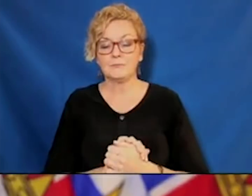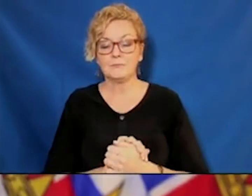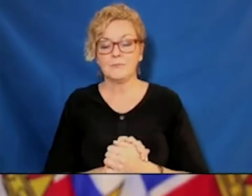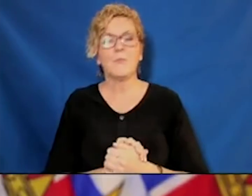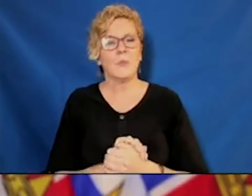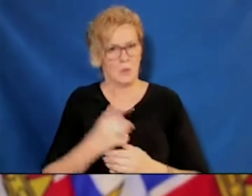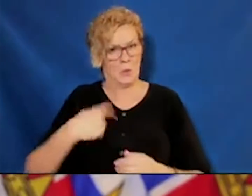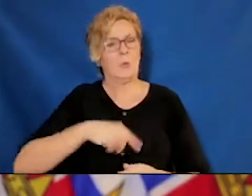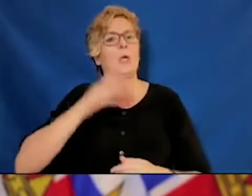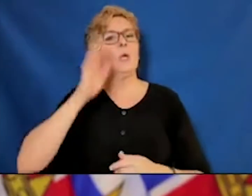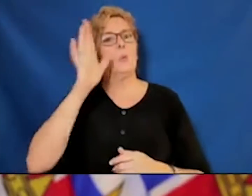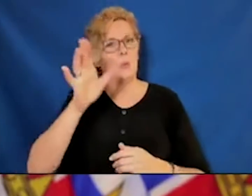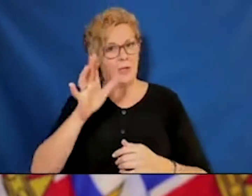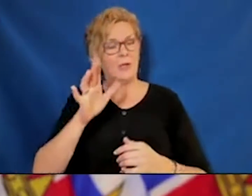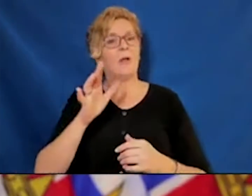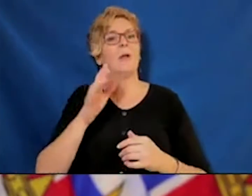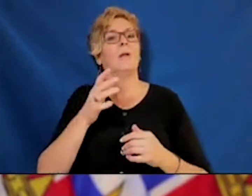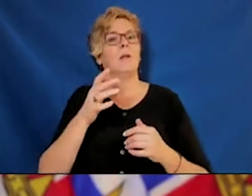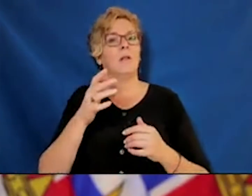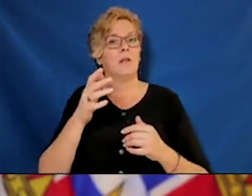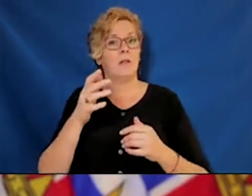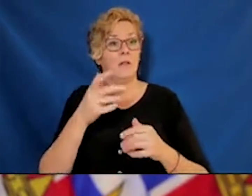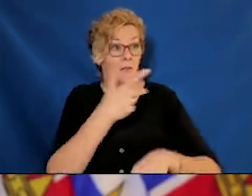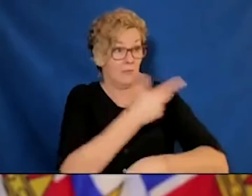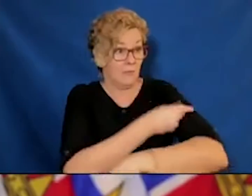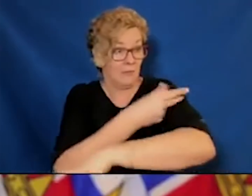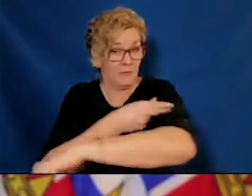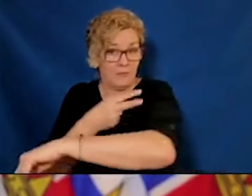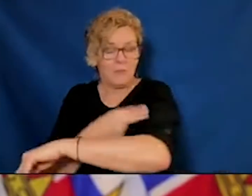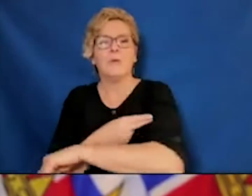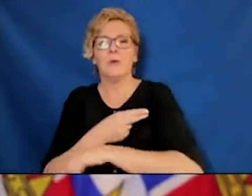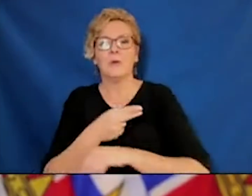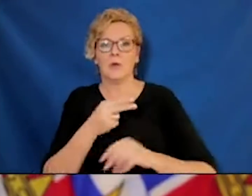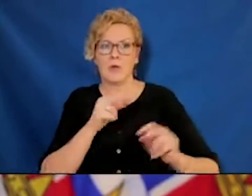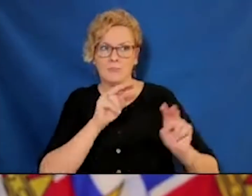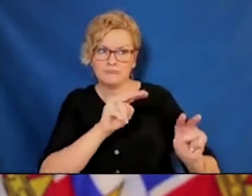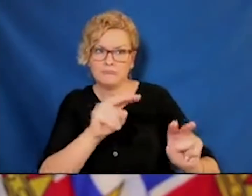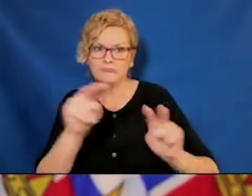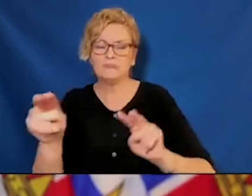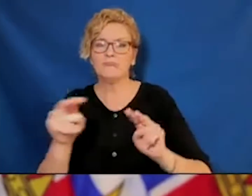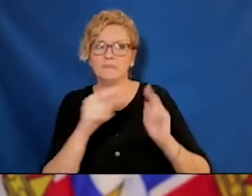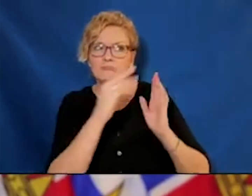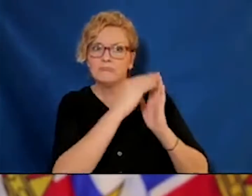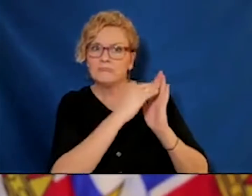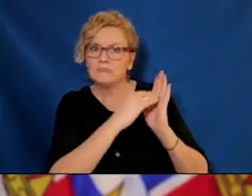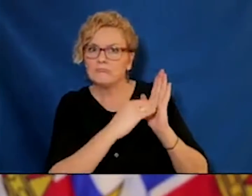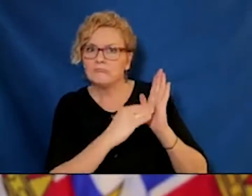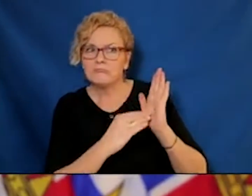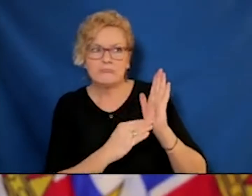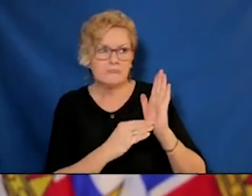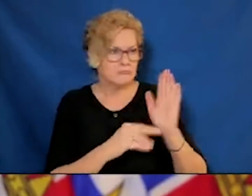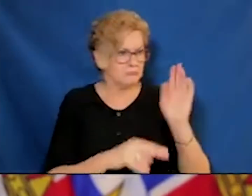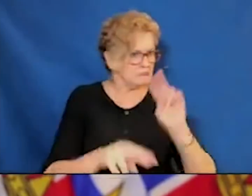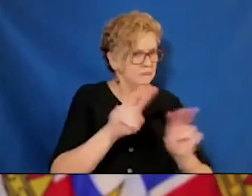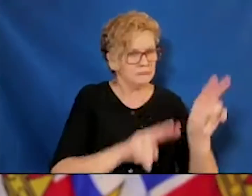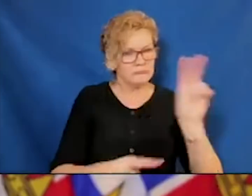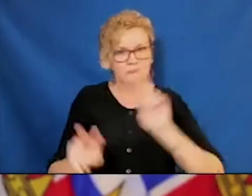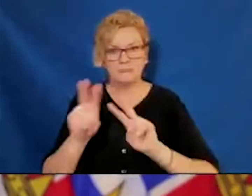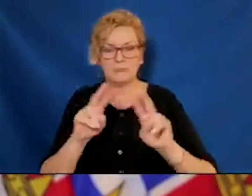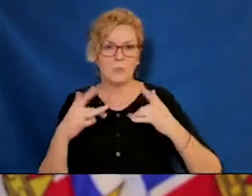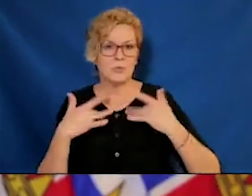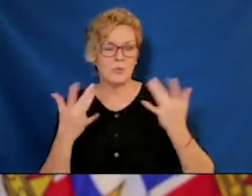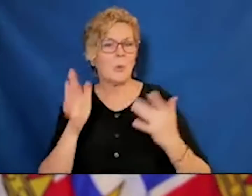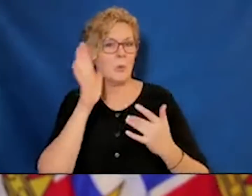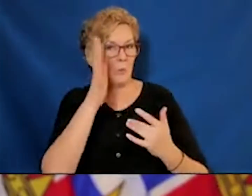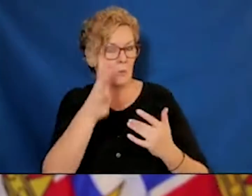the interval, the recommended interval for doses, to 42 days, recognizing that that was perfectly safe and